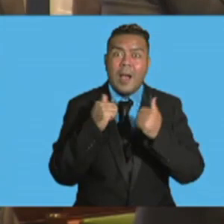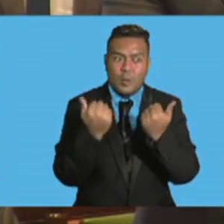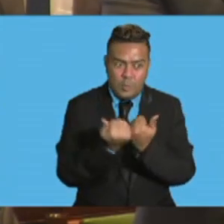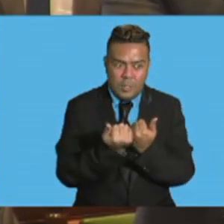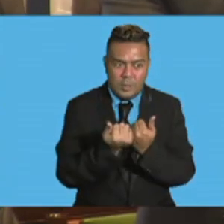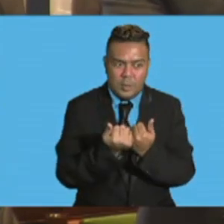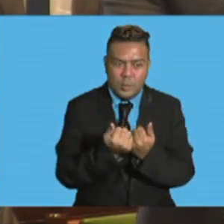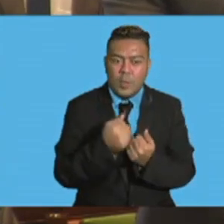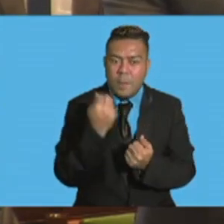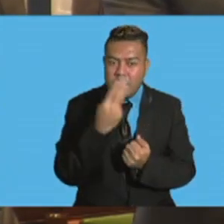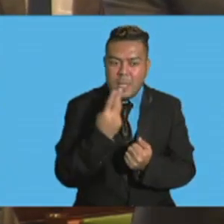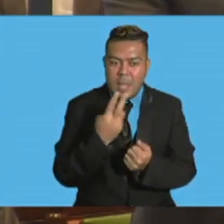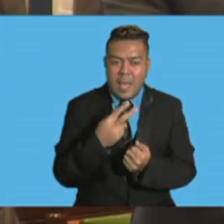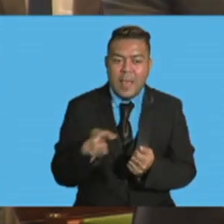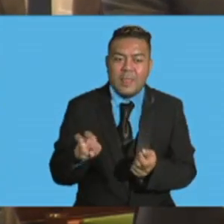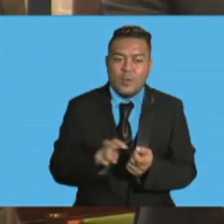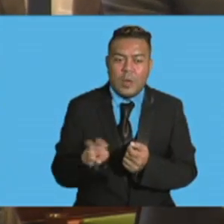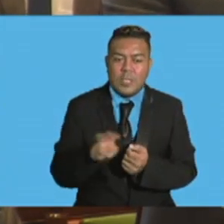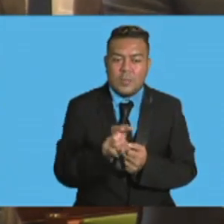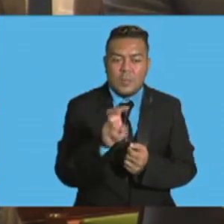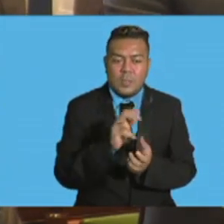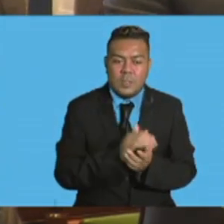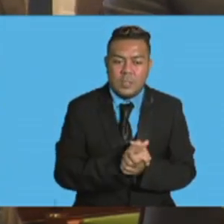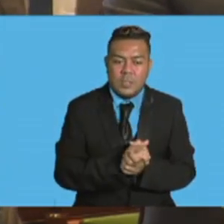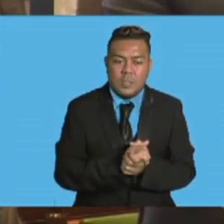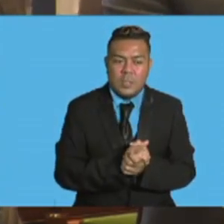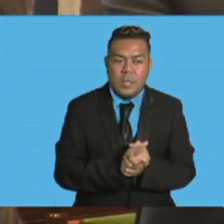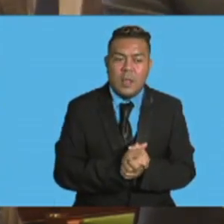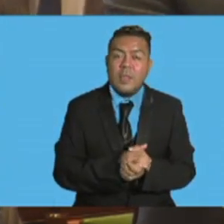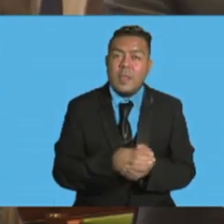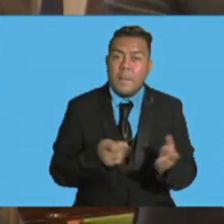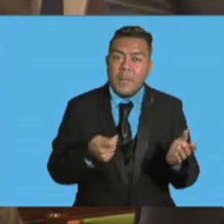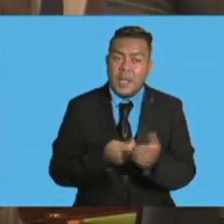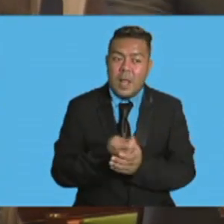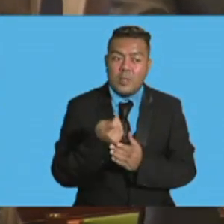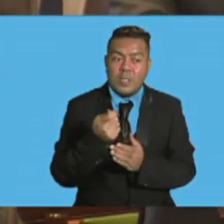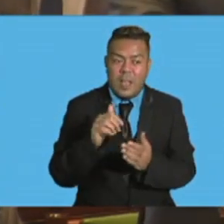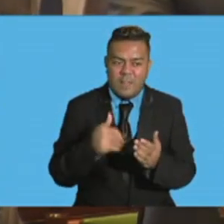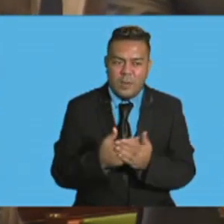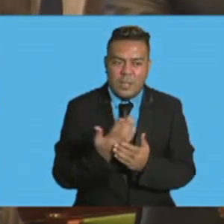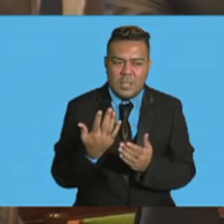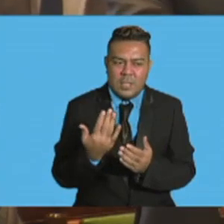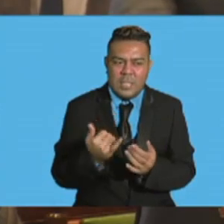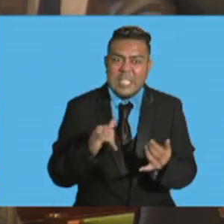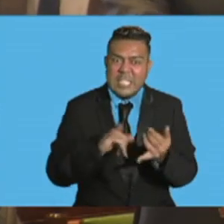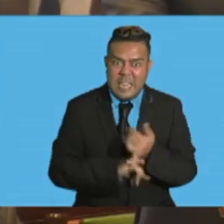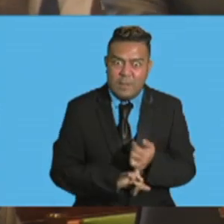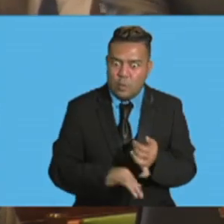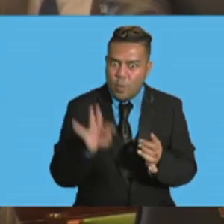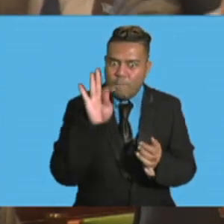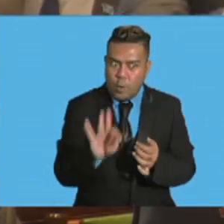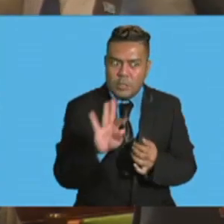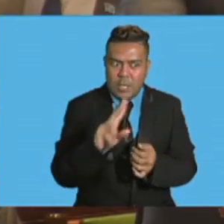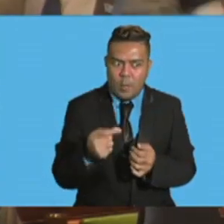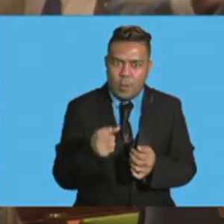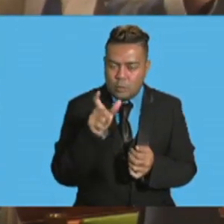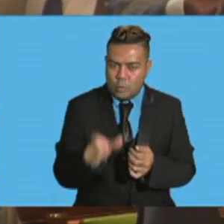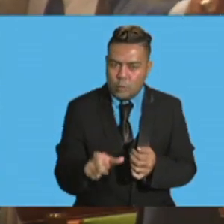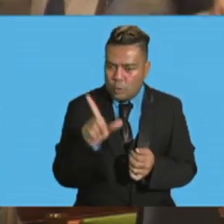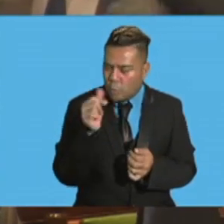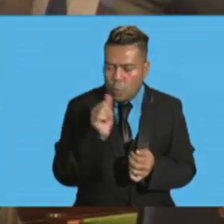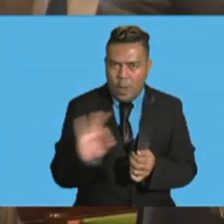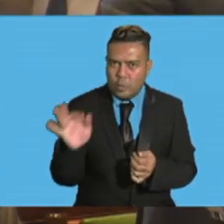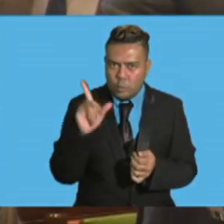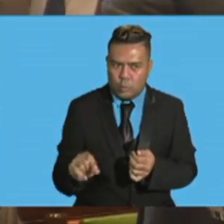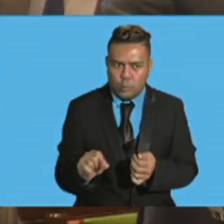meal allowances, the transportation. They were paid allowances on a daily basis. Slavery is when you force somebody to do something they don't